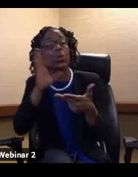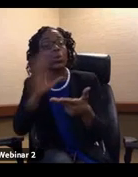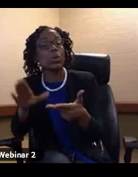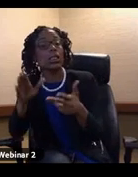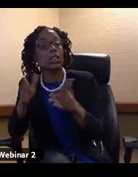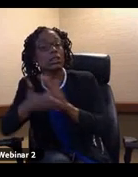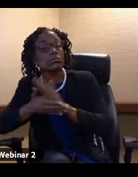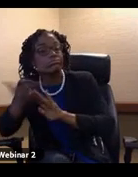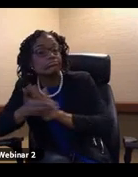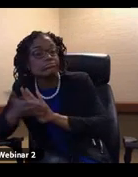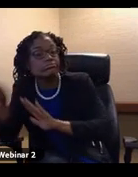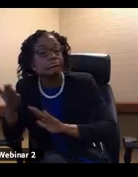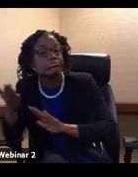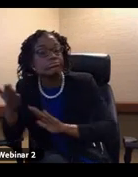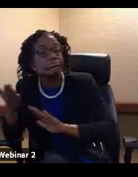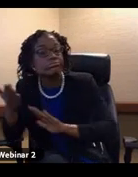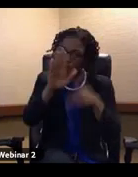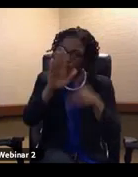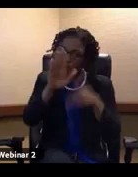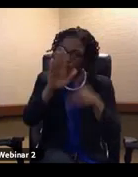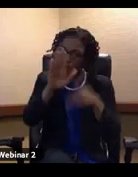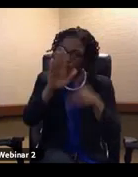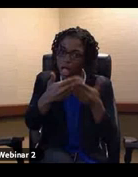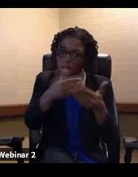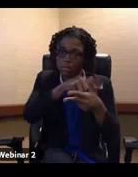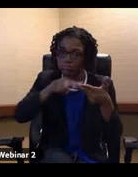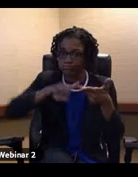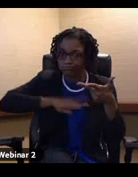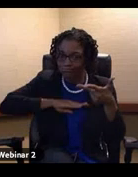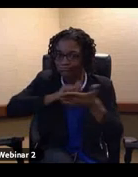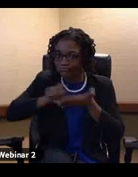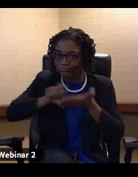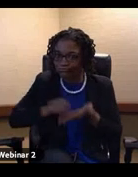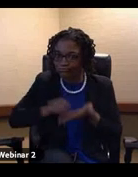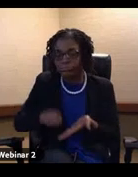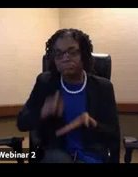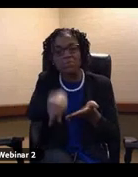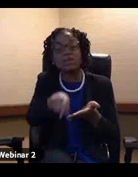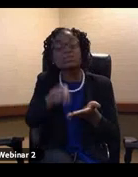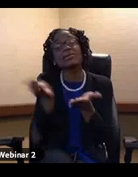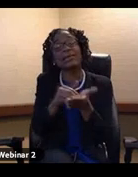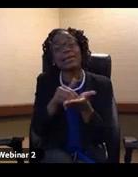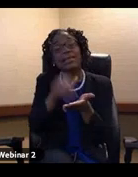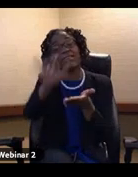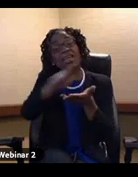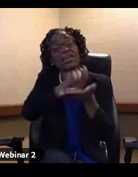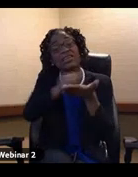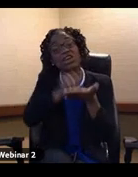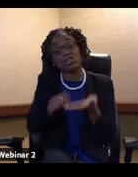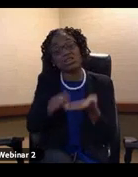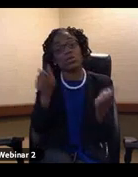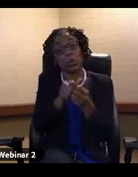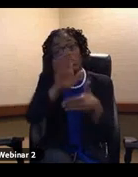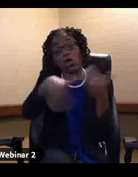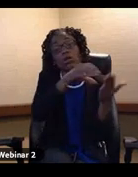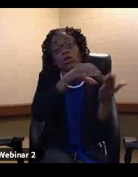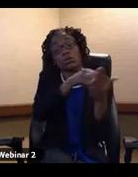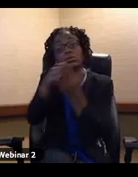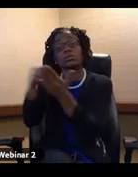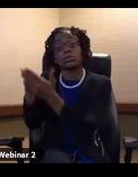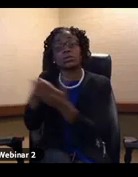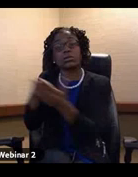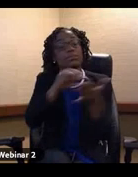has different elements that must be addressed and addressed in those sections themselves. And again, that document, the narrative, with those 3